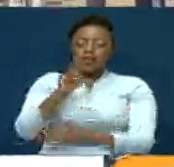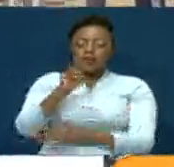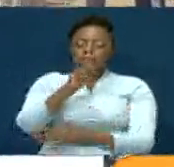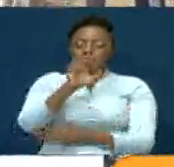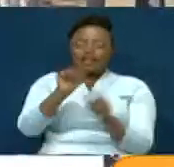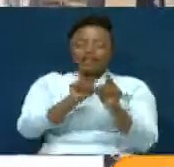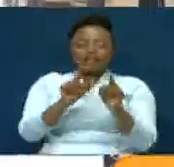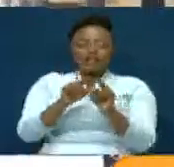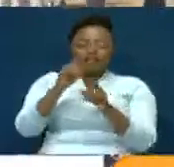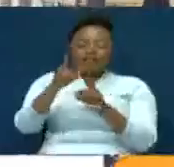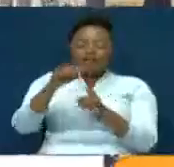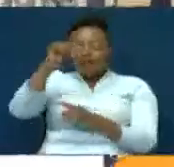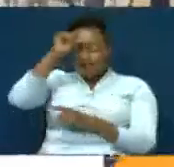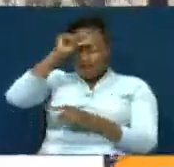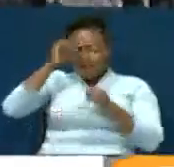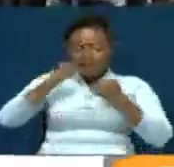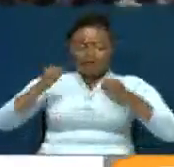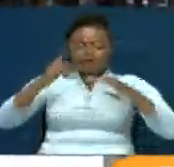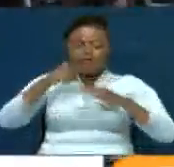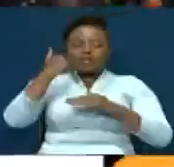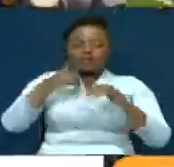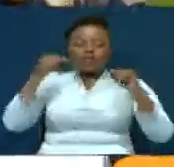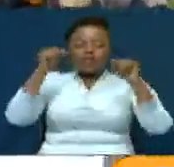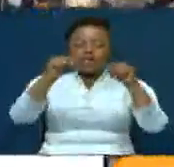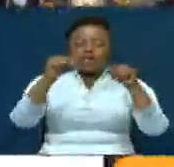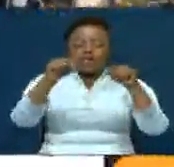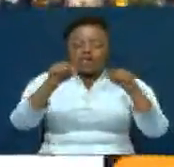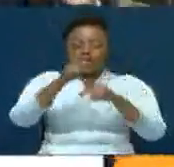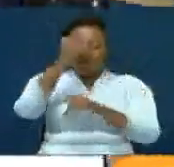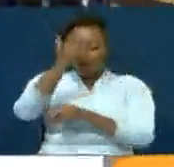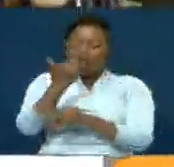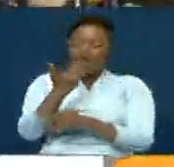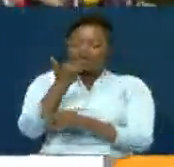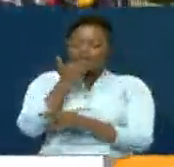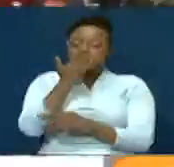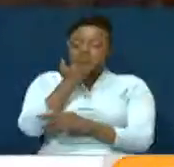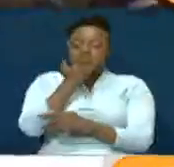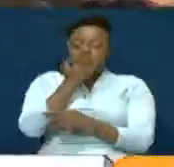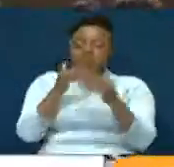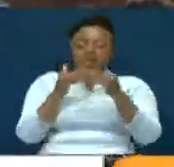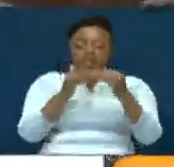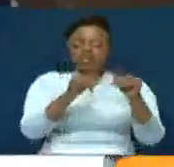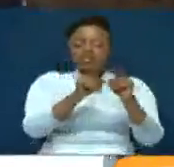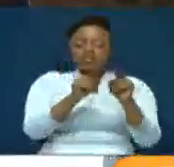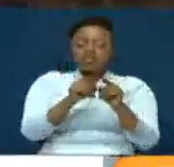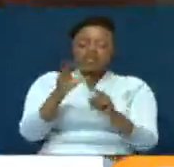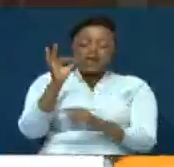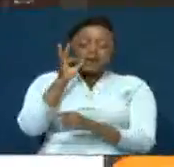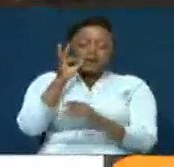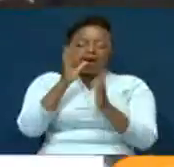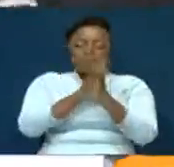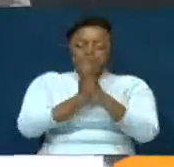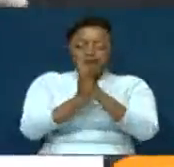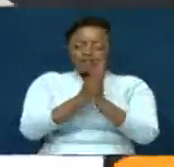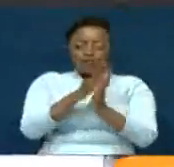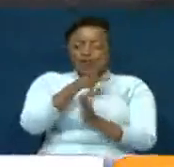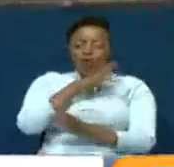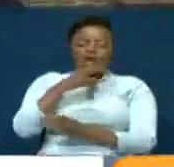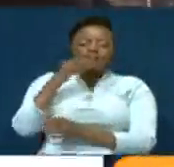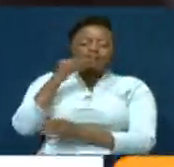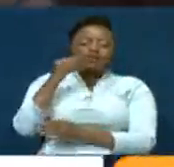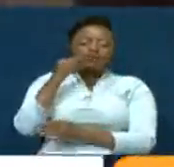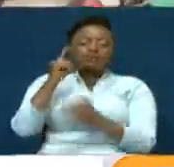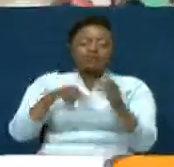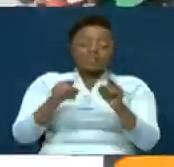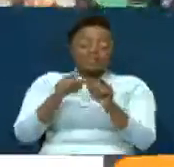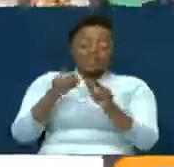Wajakoyah slammed government officials who are accusing him of misleading the youth with the bang narrative. Wajakoyah said the state